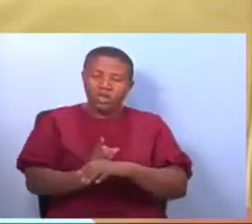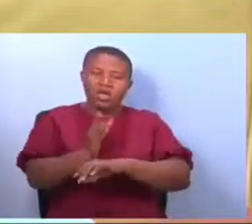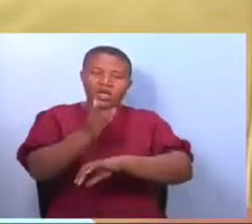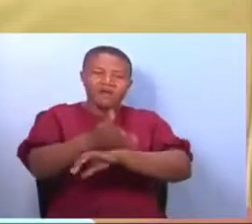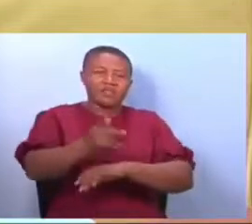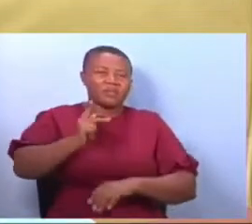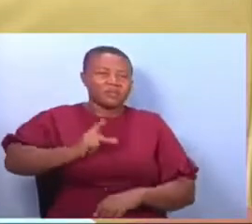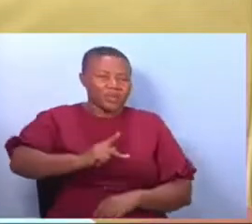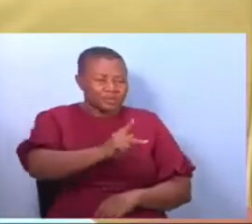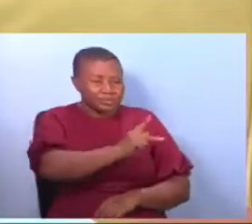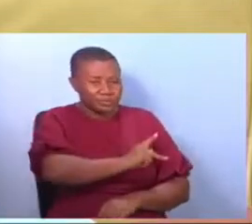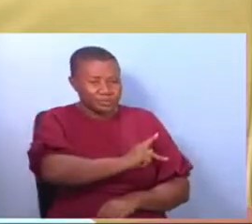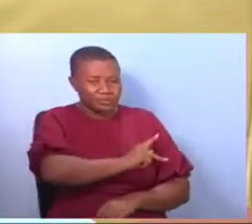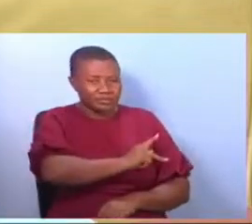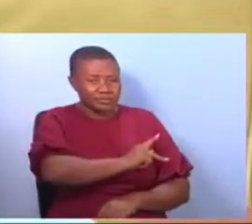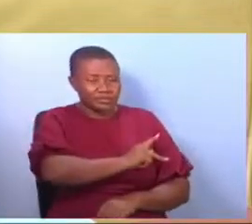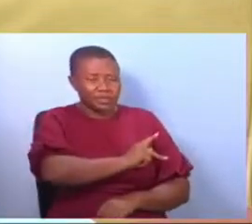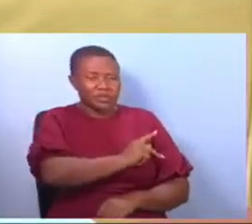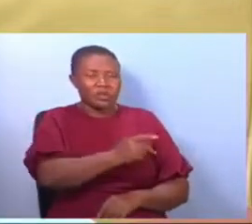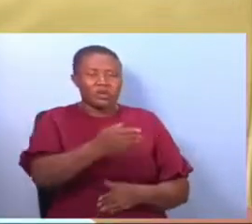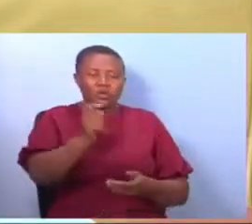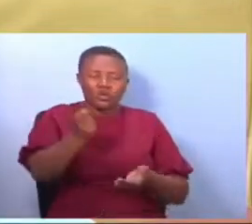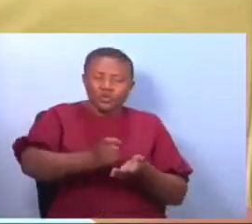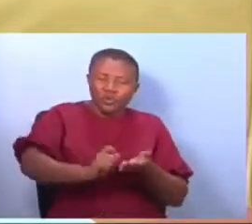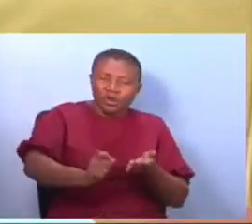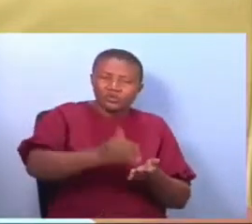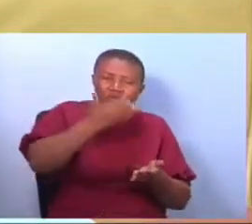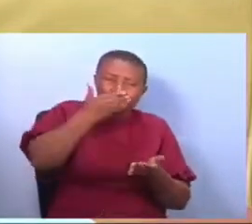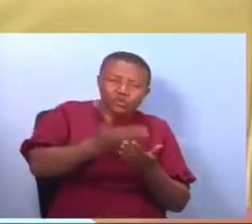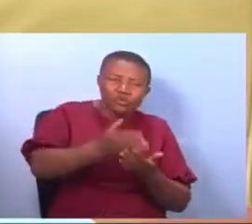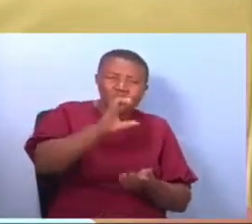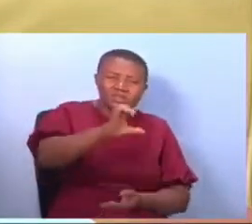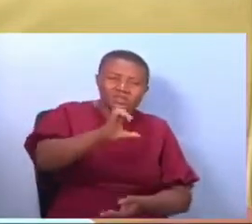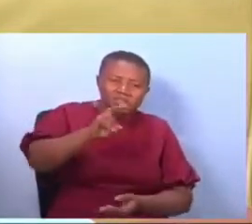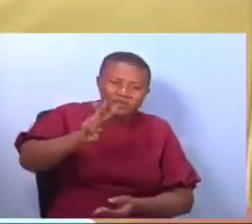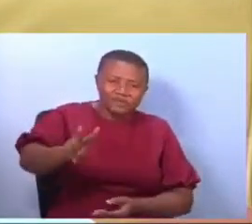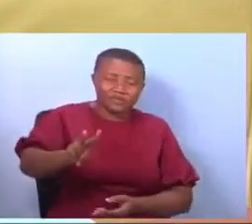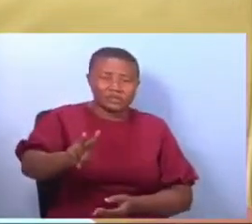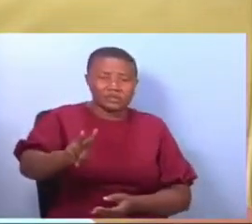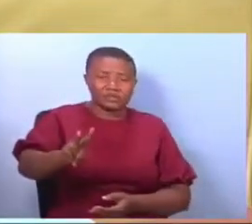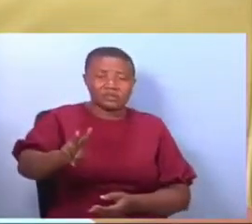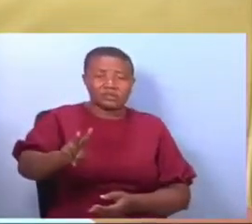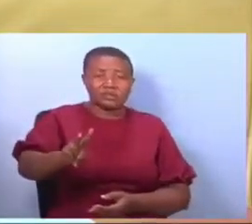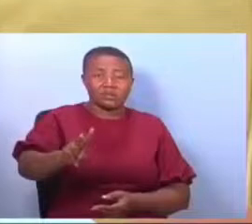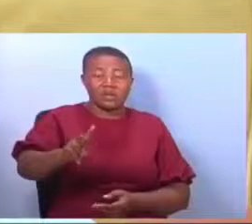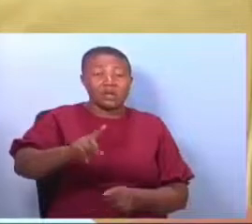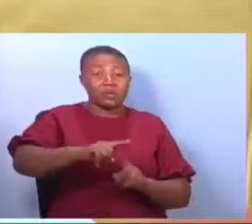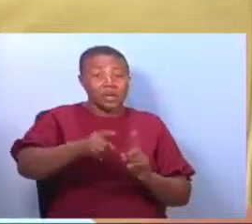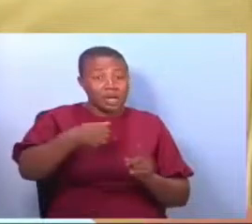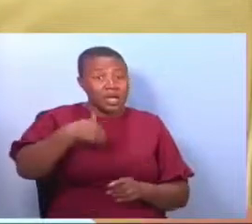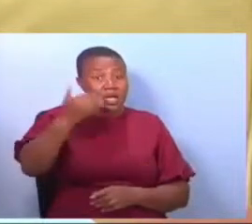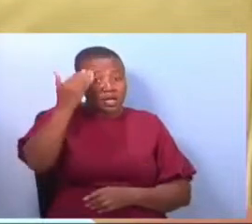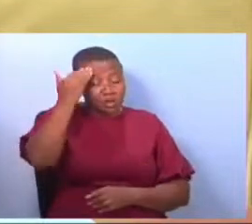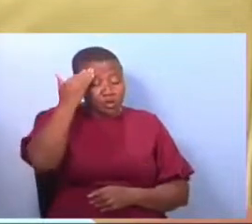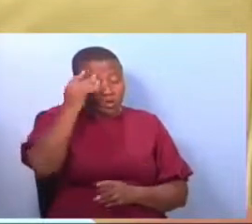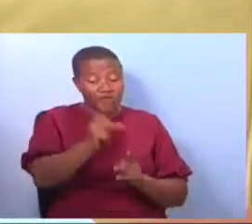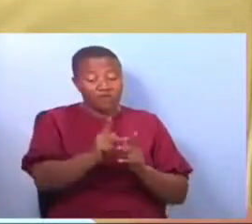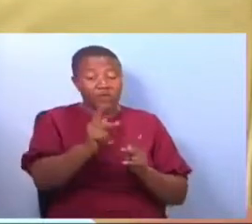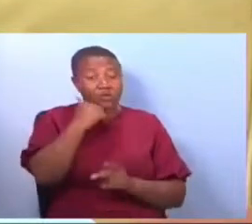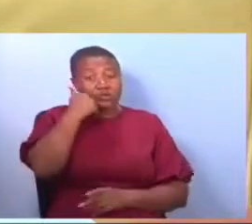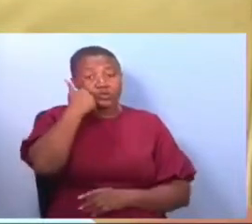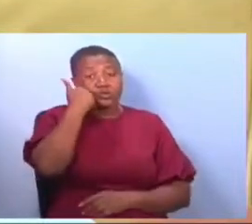career, build your CVs, and I know that very soon we'll be hearing great